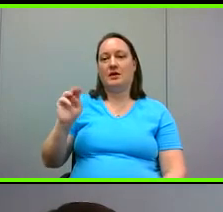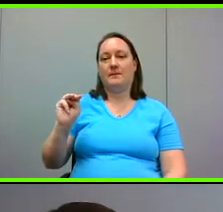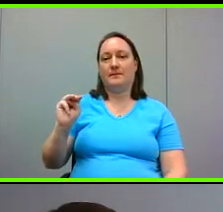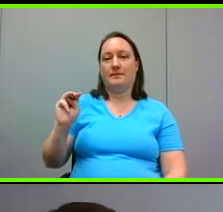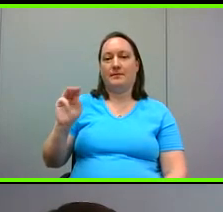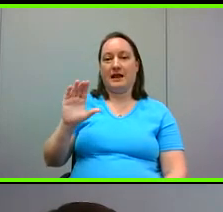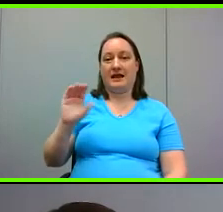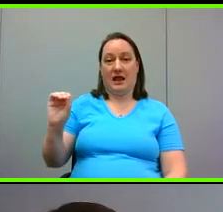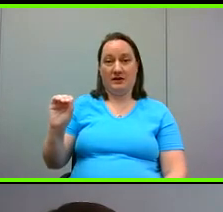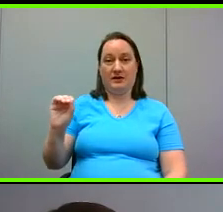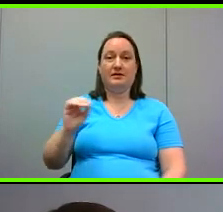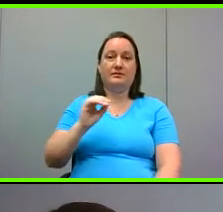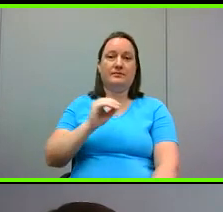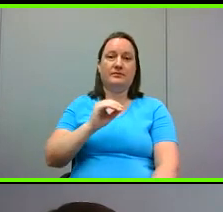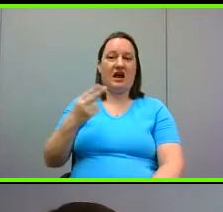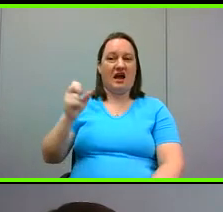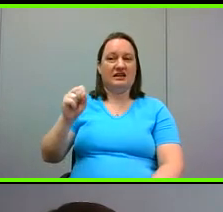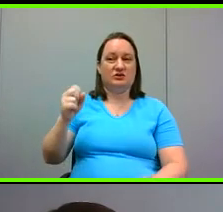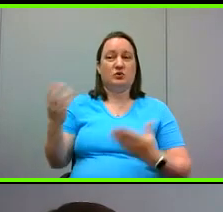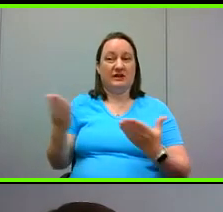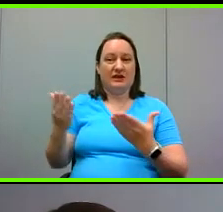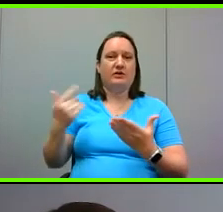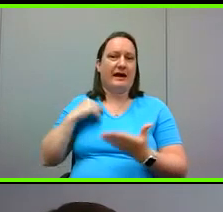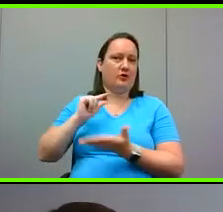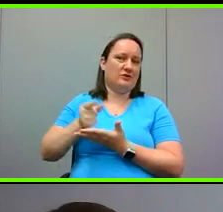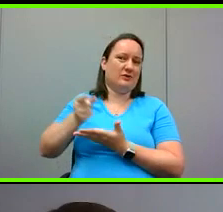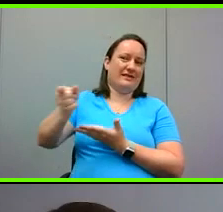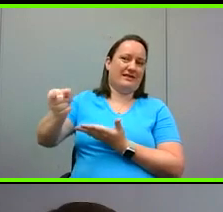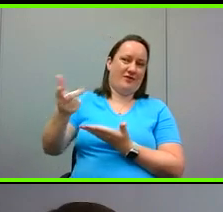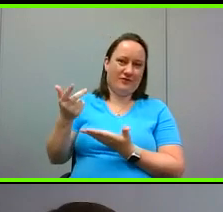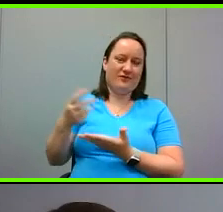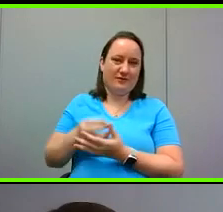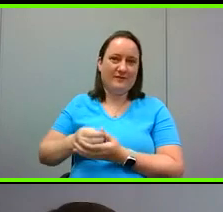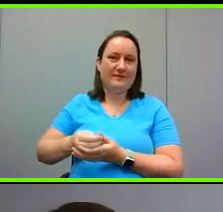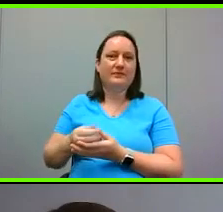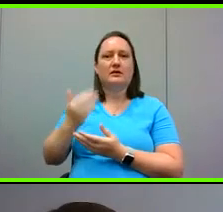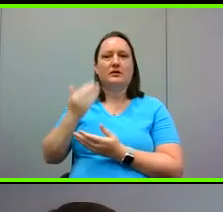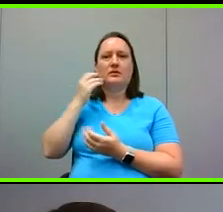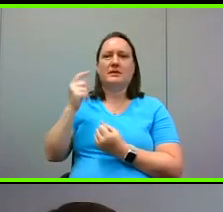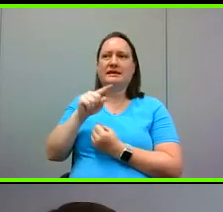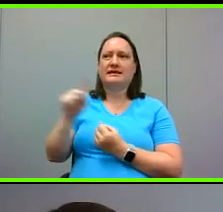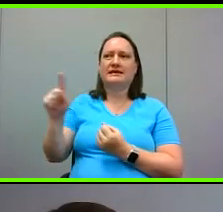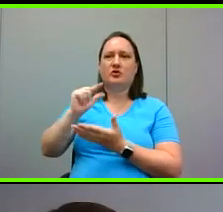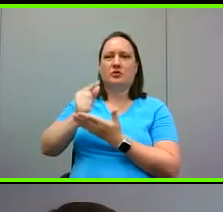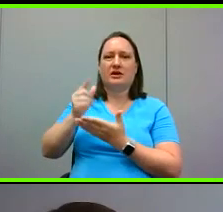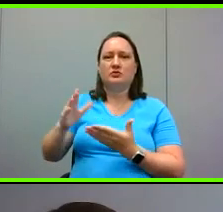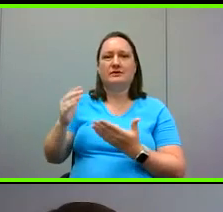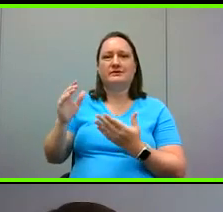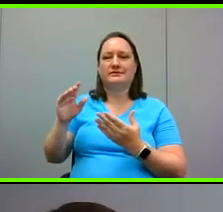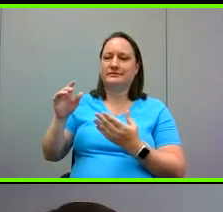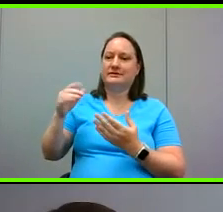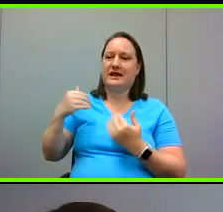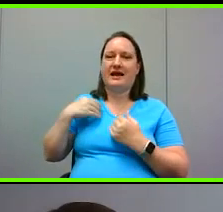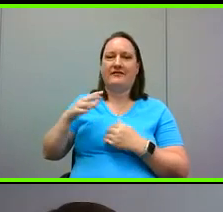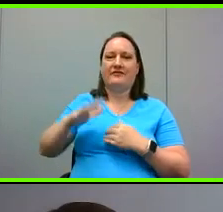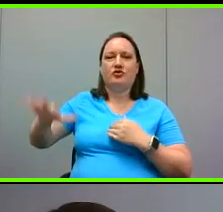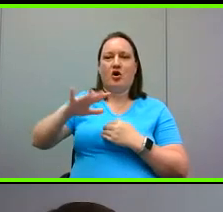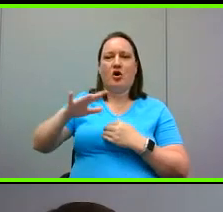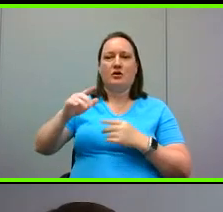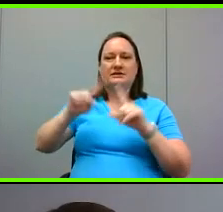graduated from, and we did a project for the graduates where we got all the graduates' yard signs for the class of